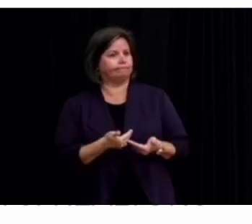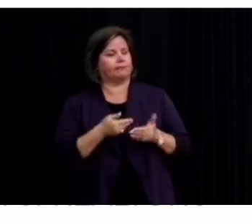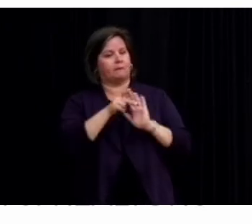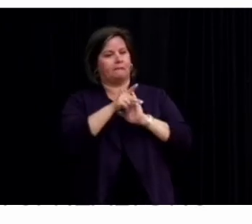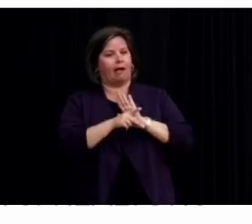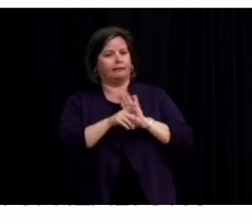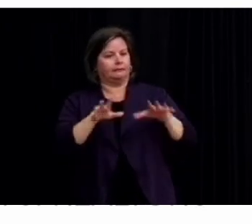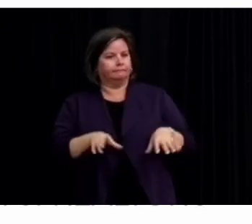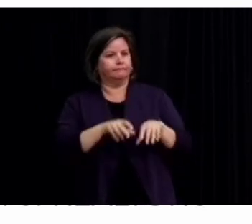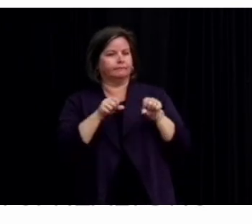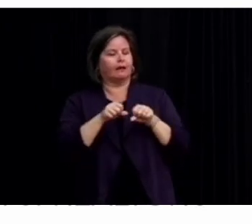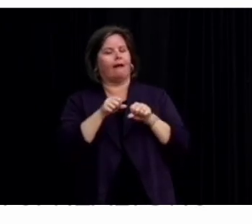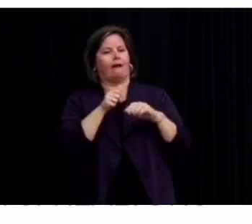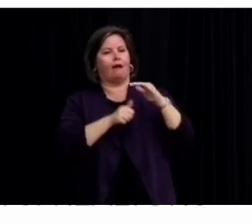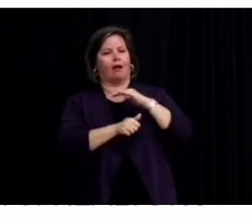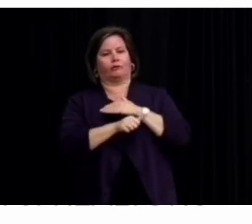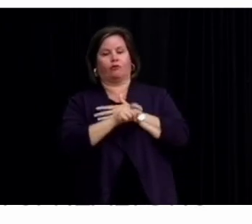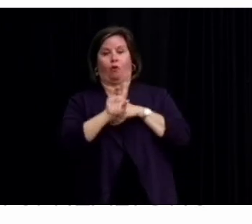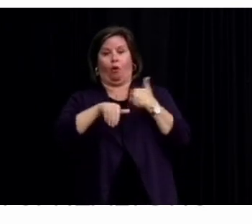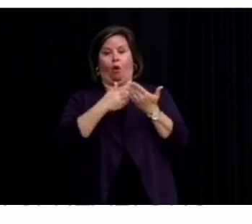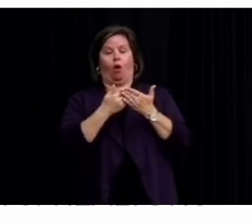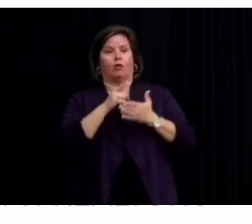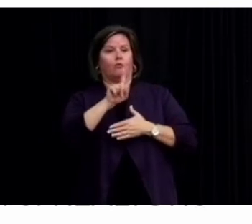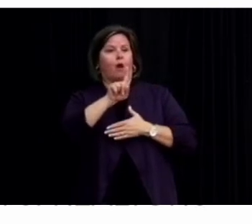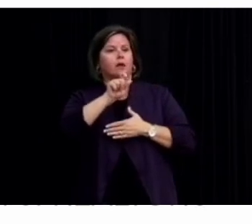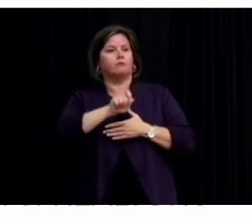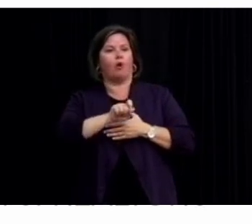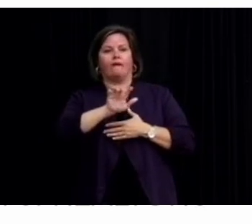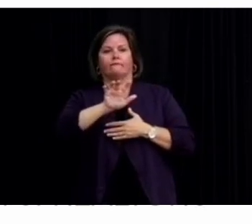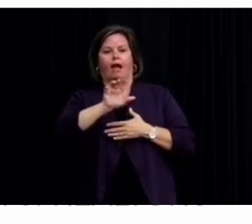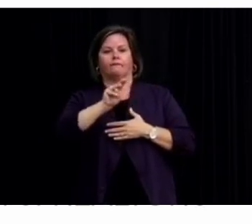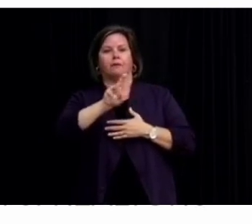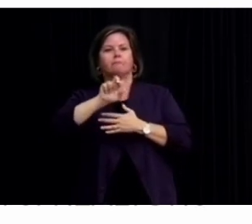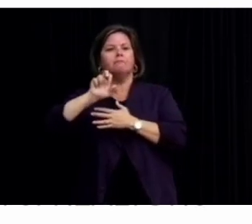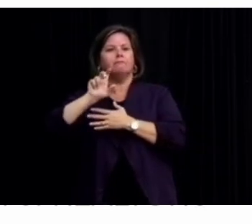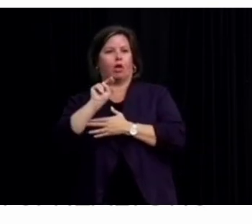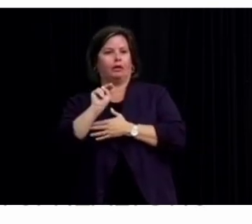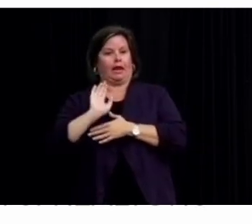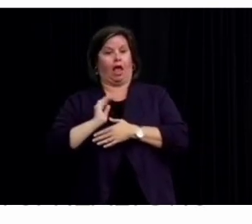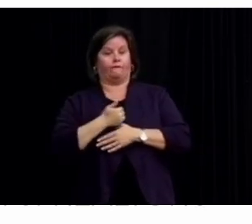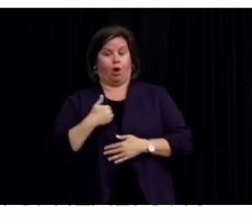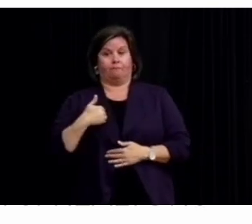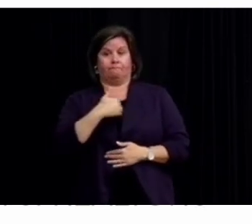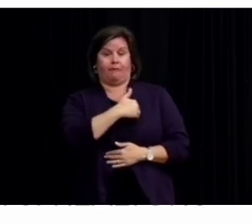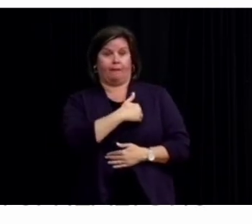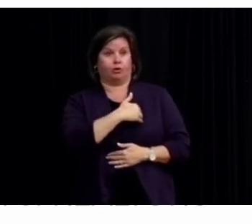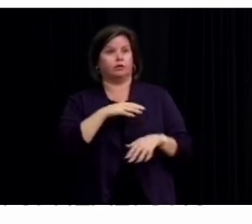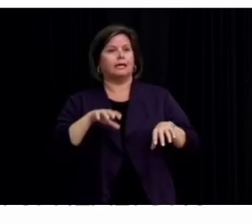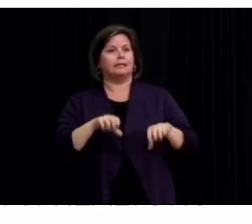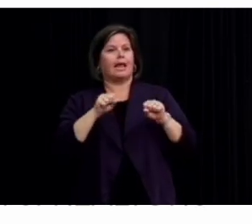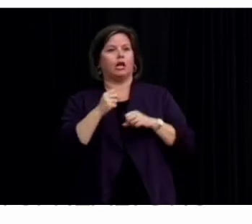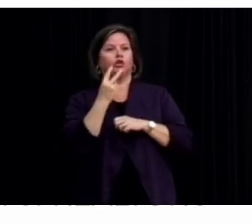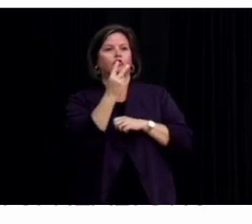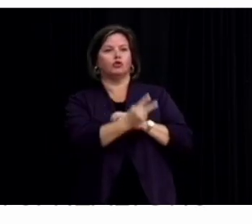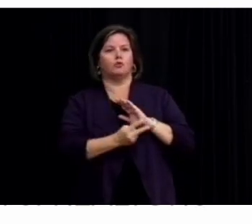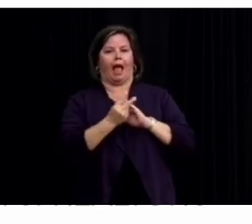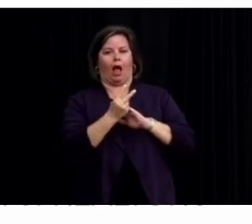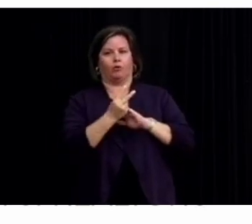requiring all 1.5 million of our realtor members to take at least 2 hours of fair housing